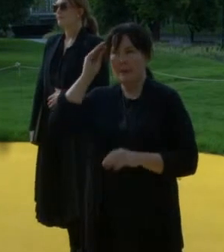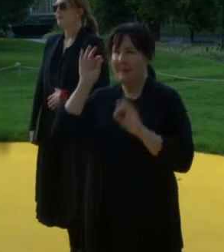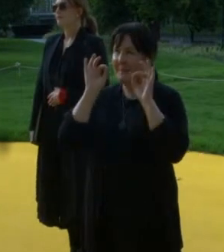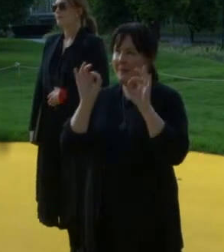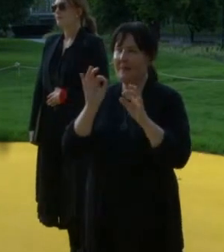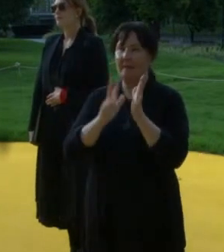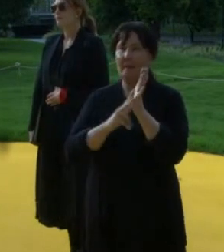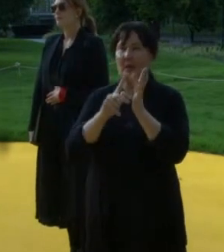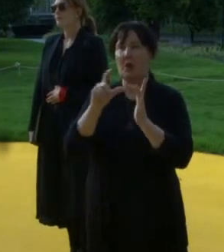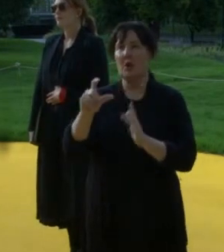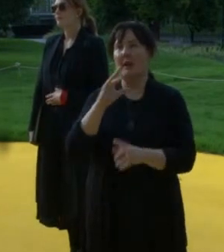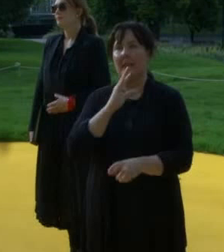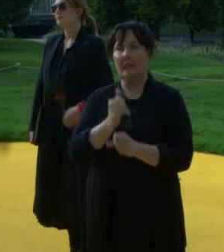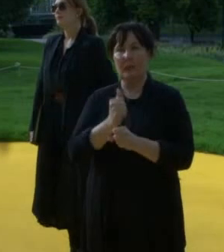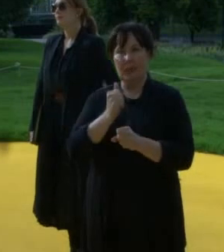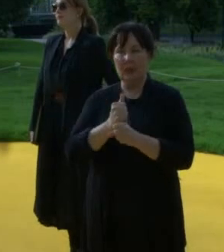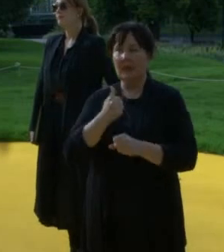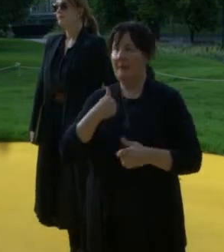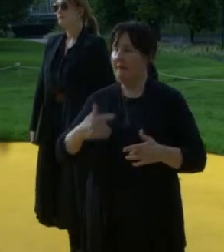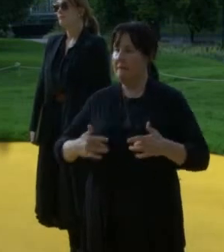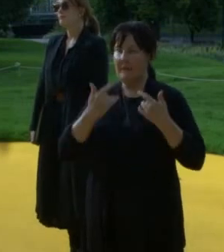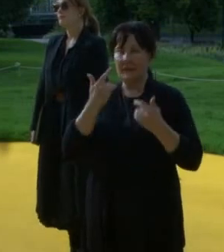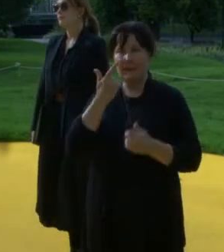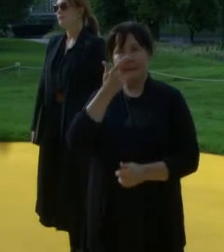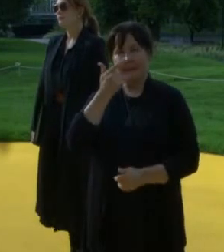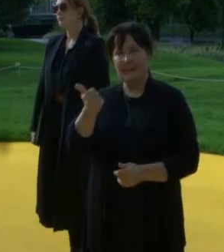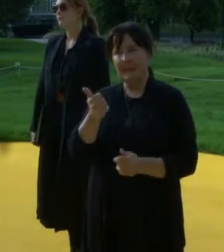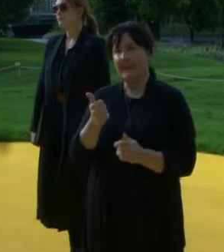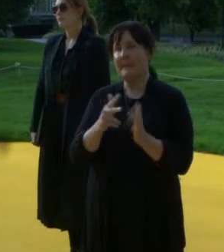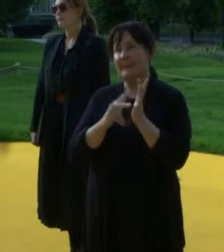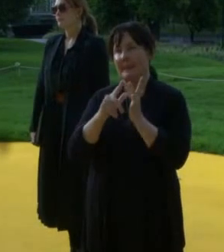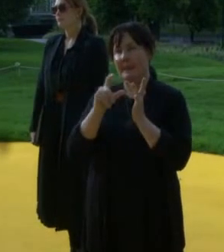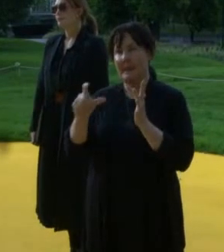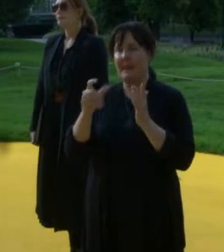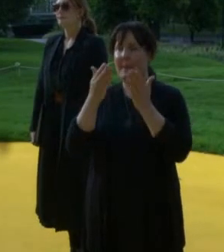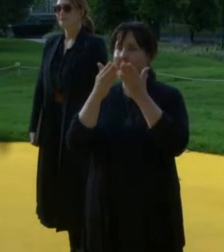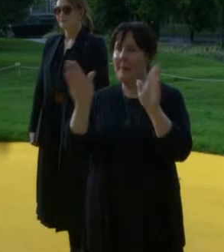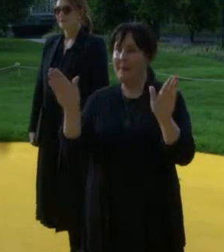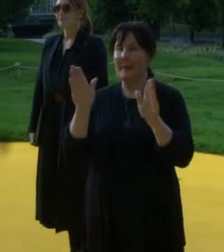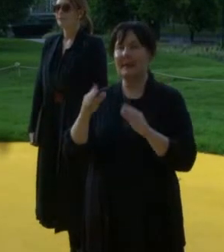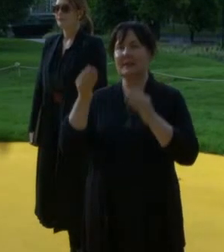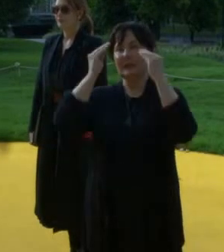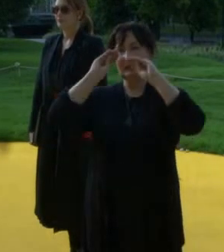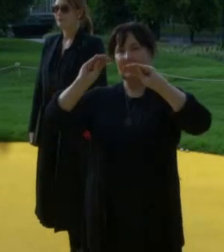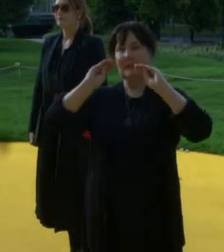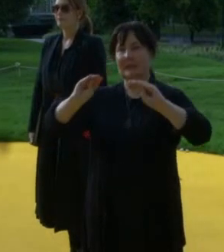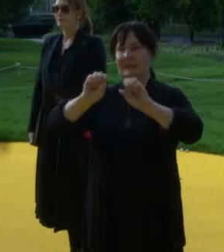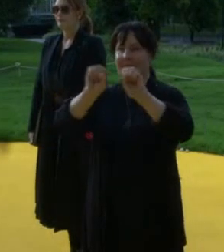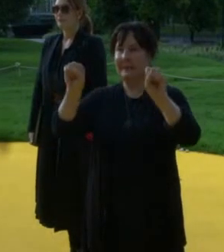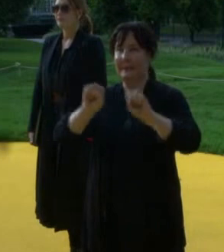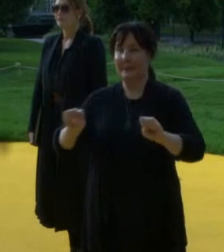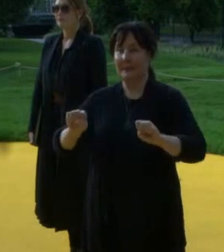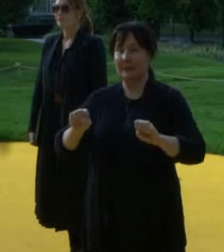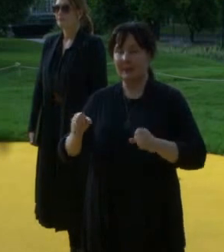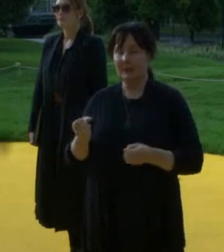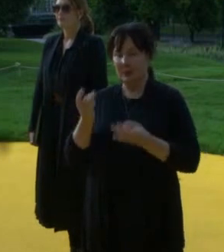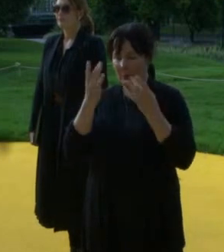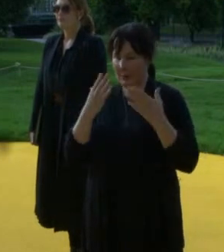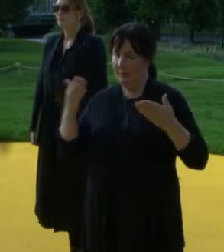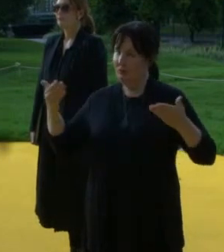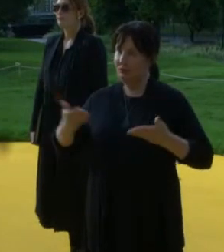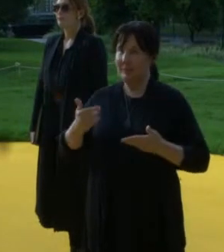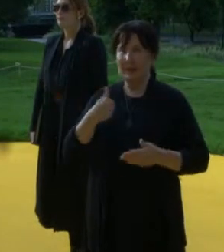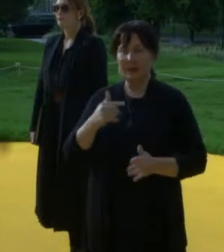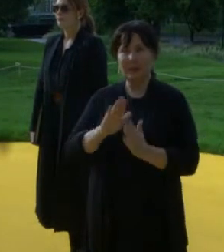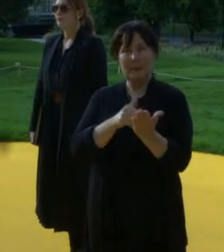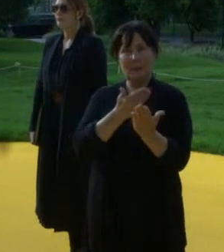Government. I am also grateful to the Victorian public education system for introducing me to poetry growing